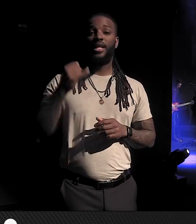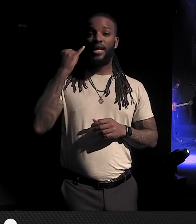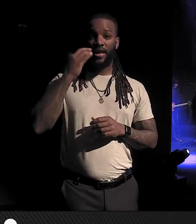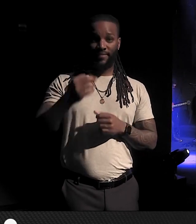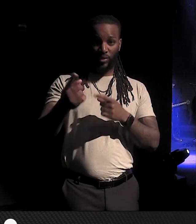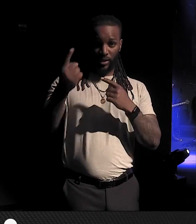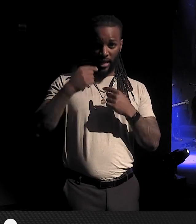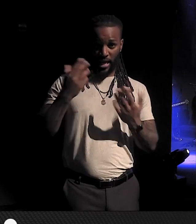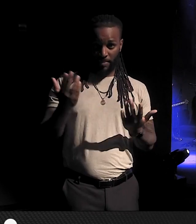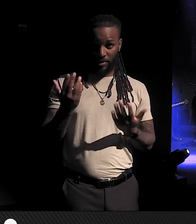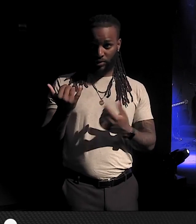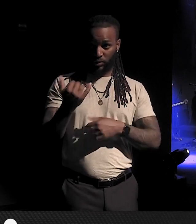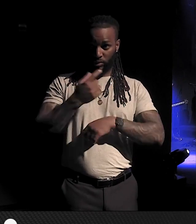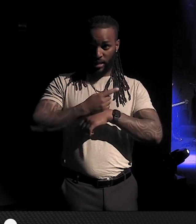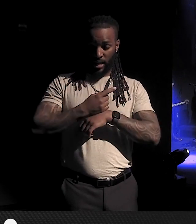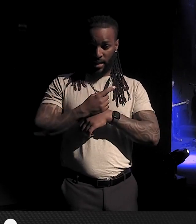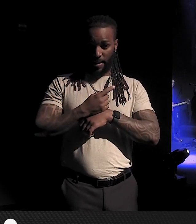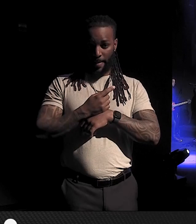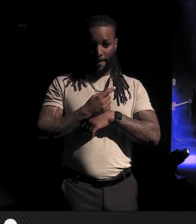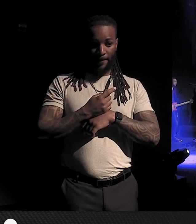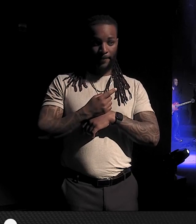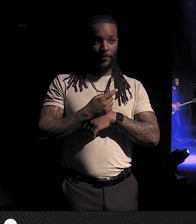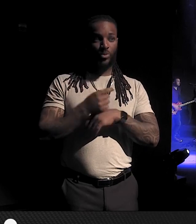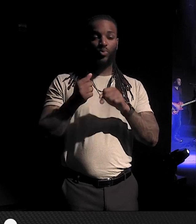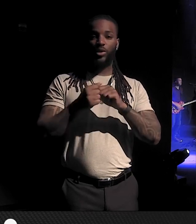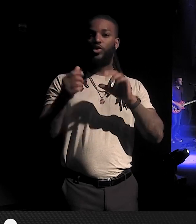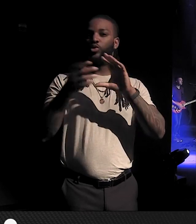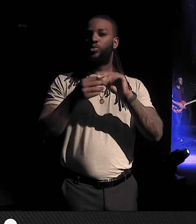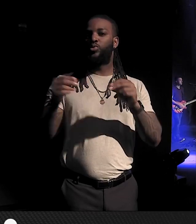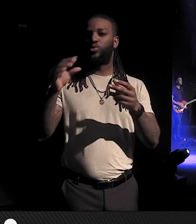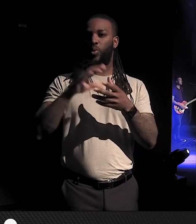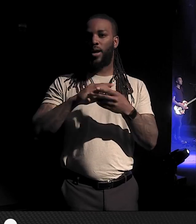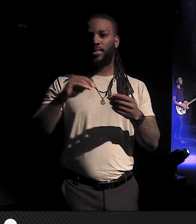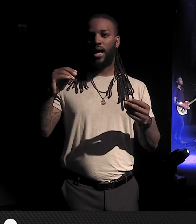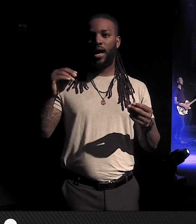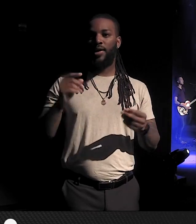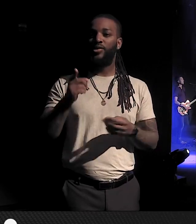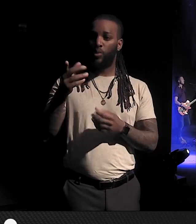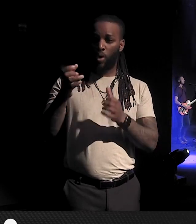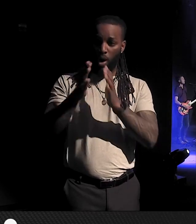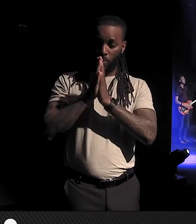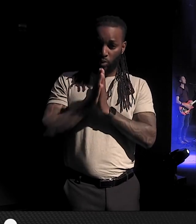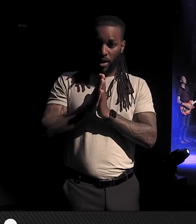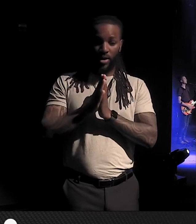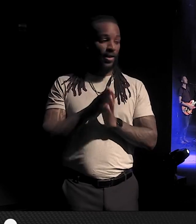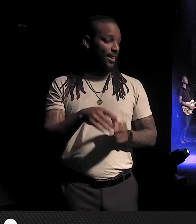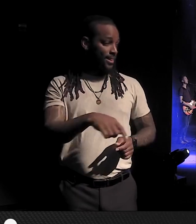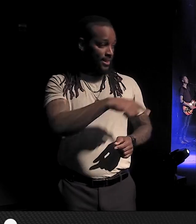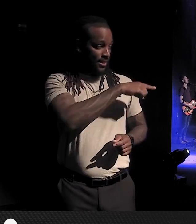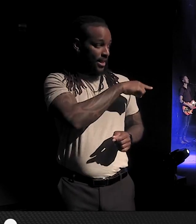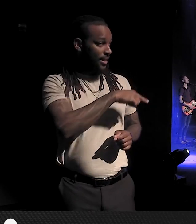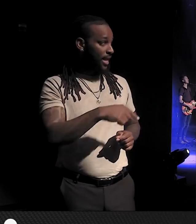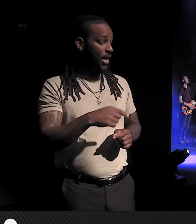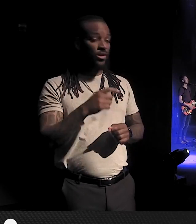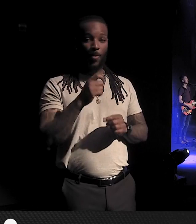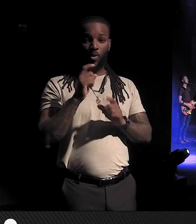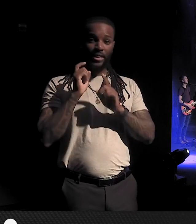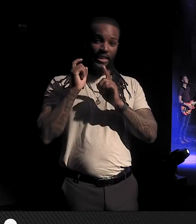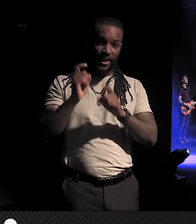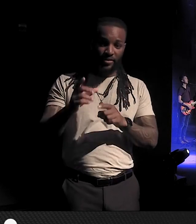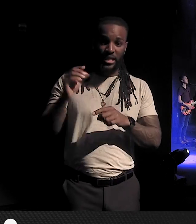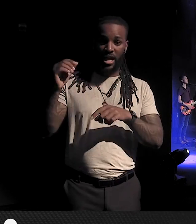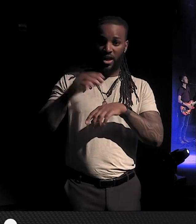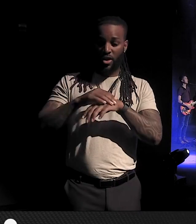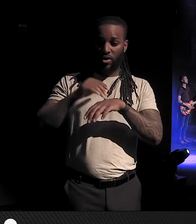here today with a storyline that you want prayer for, these guys are both gifted and